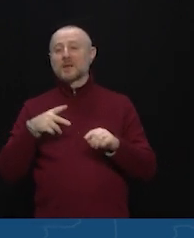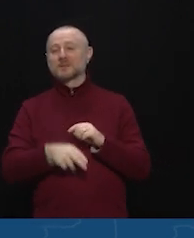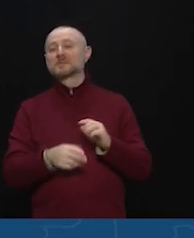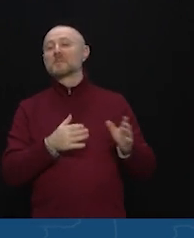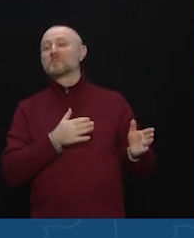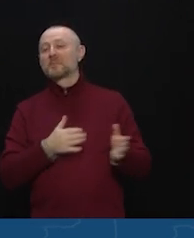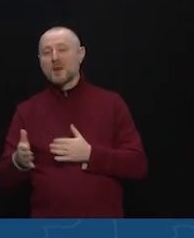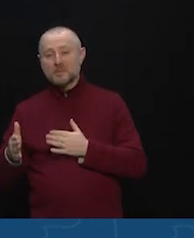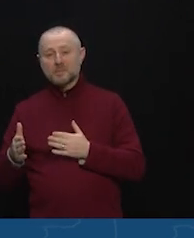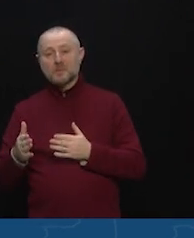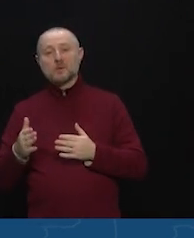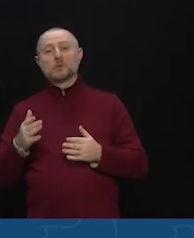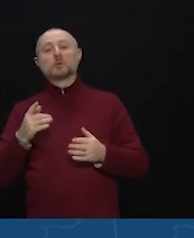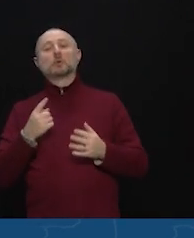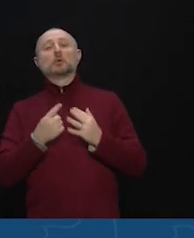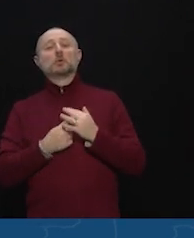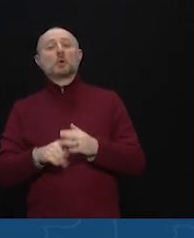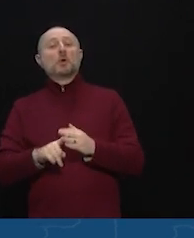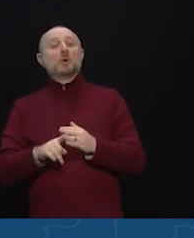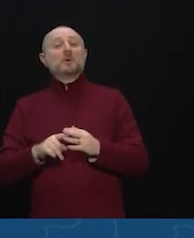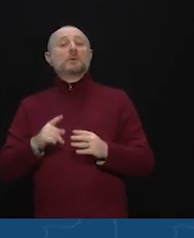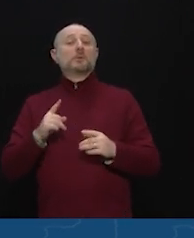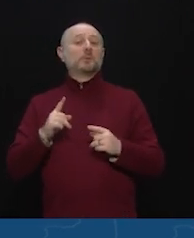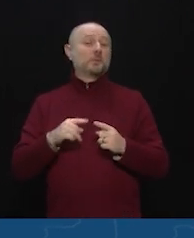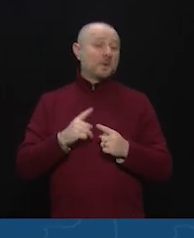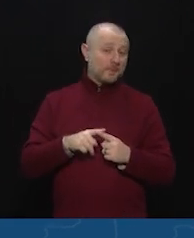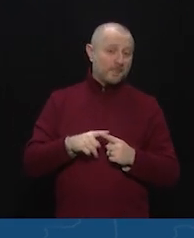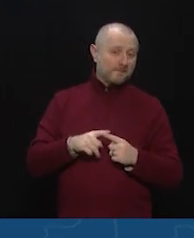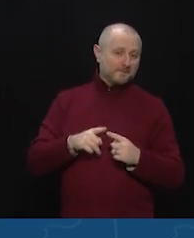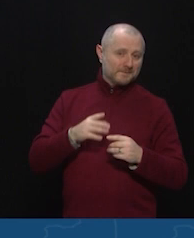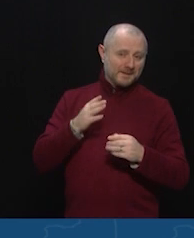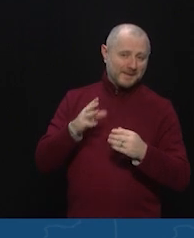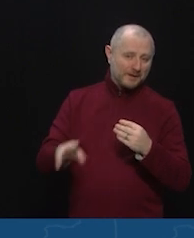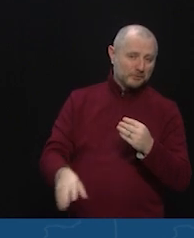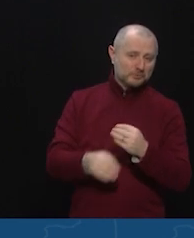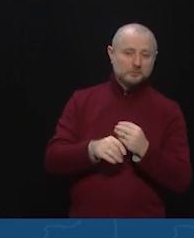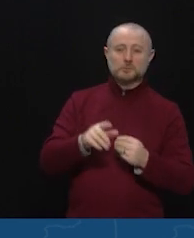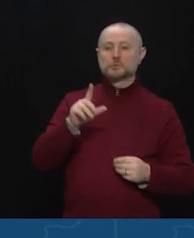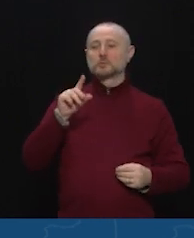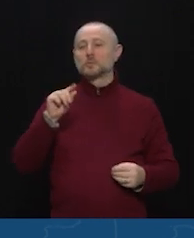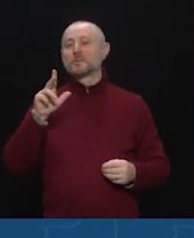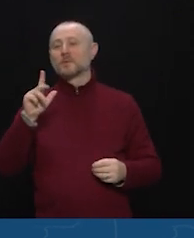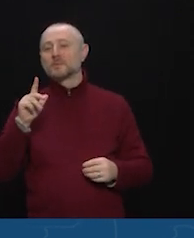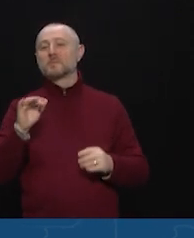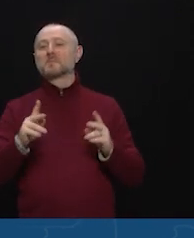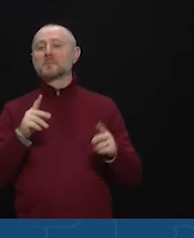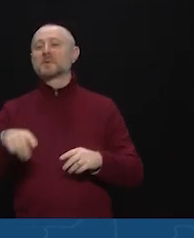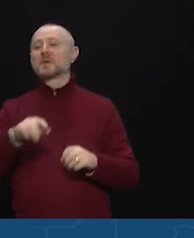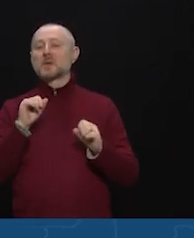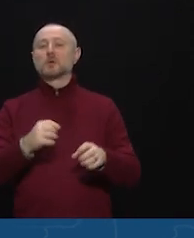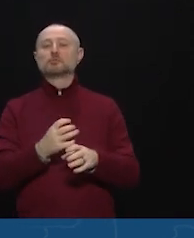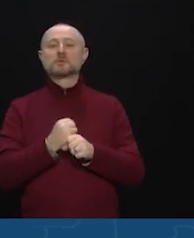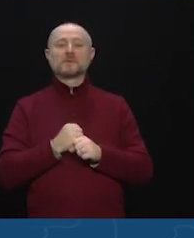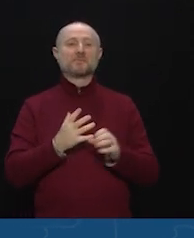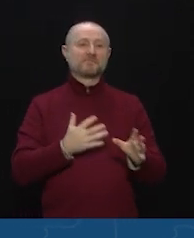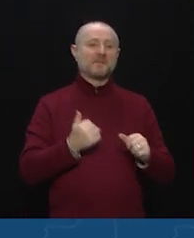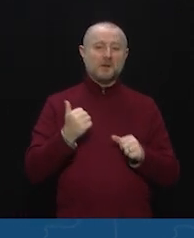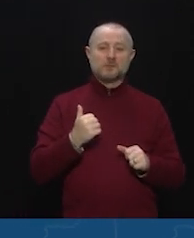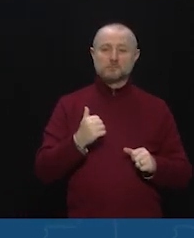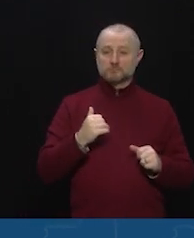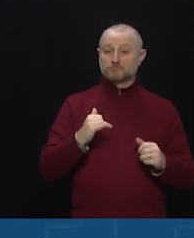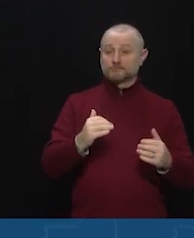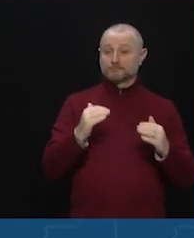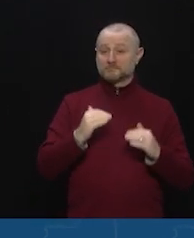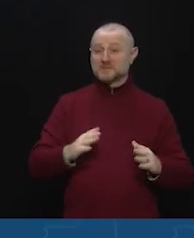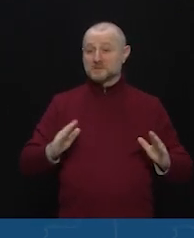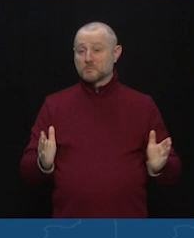that to 23 so that people can just get that faster. The small business tax relief,